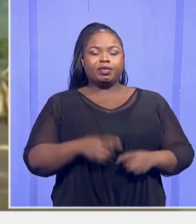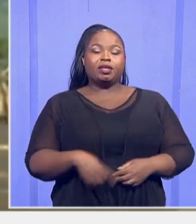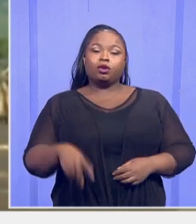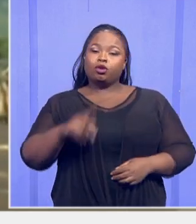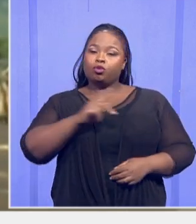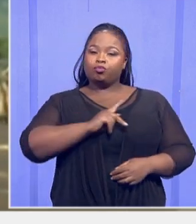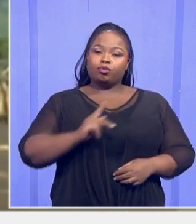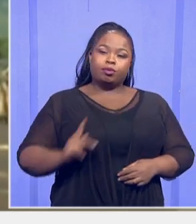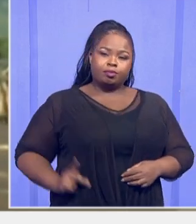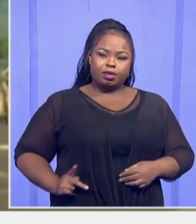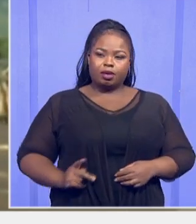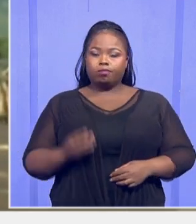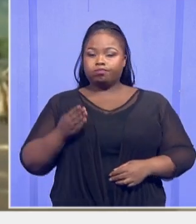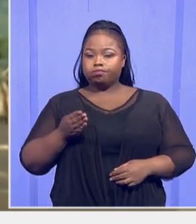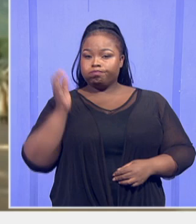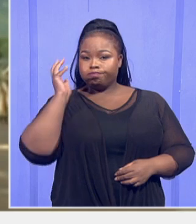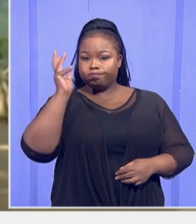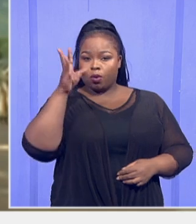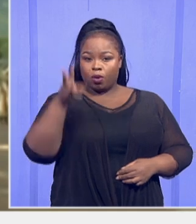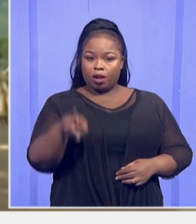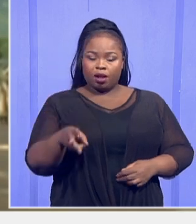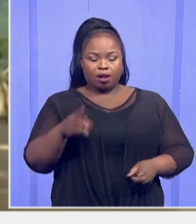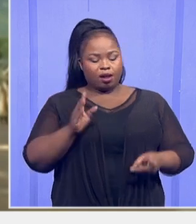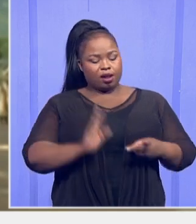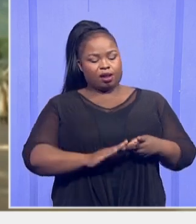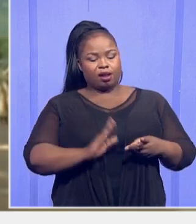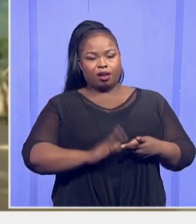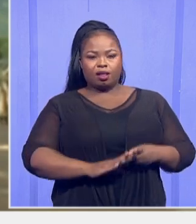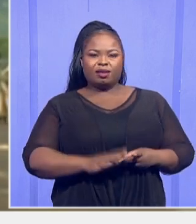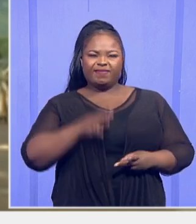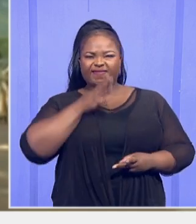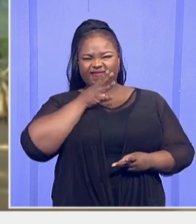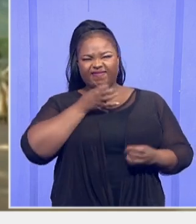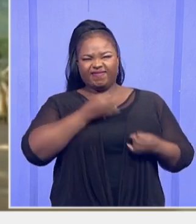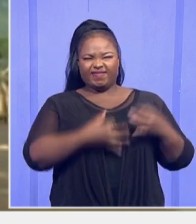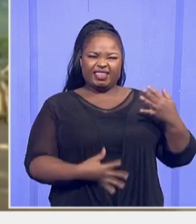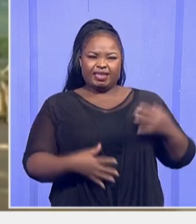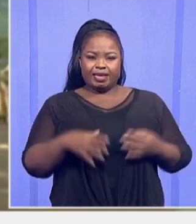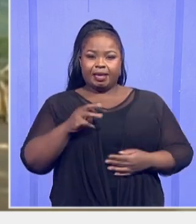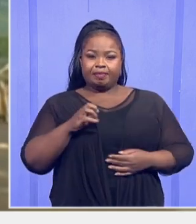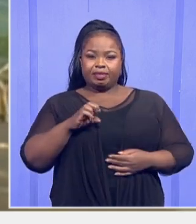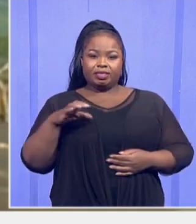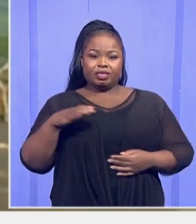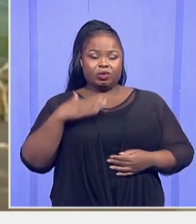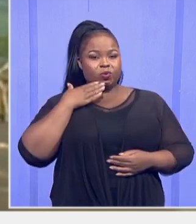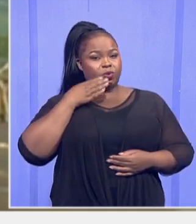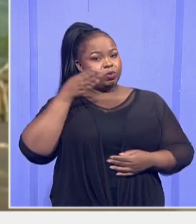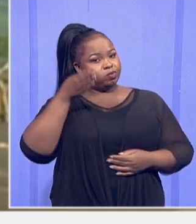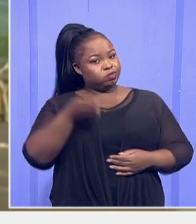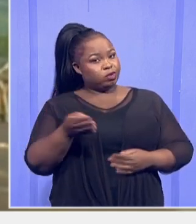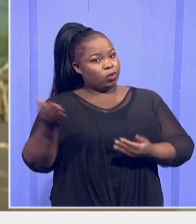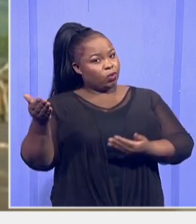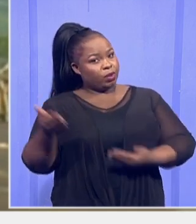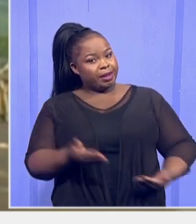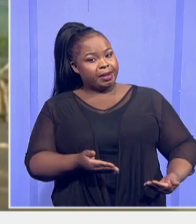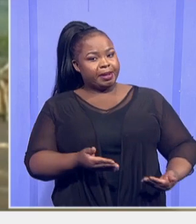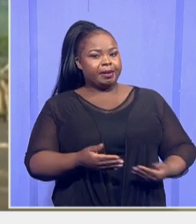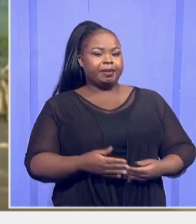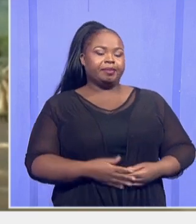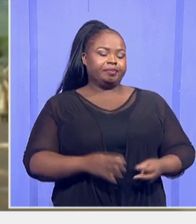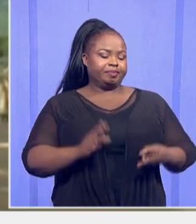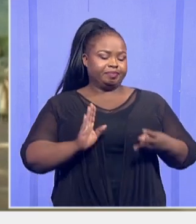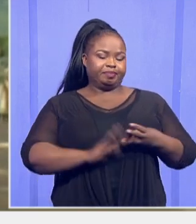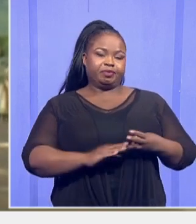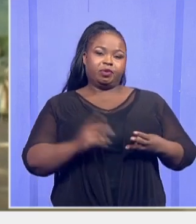of the province addressing. We are going to have a number of MECs gracing that particular welcome dinner. We are